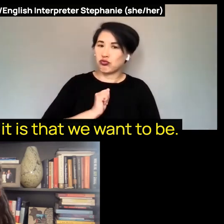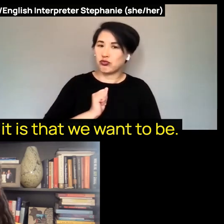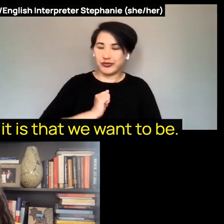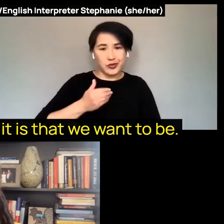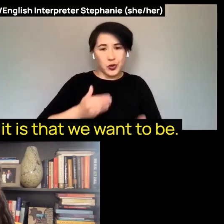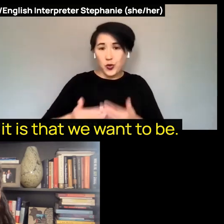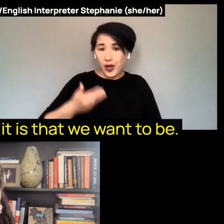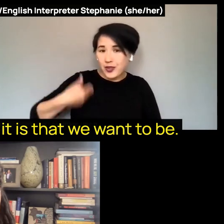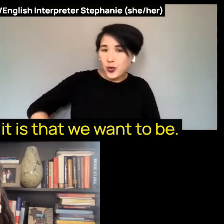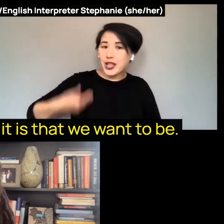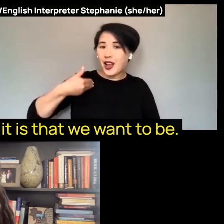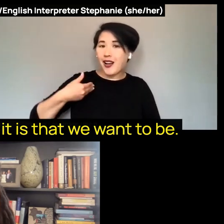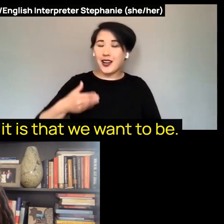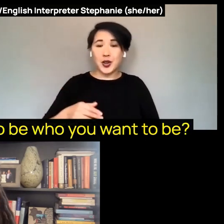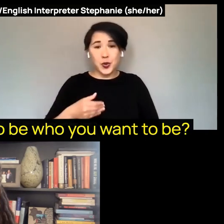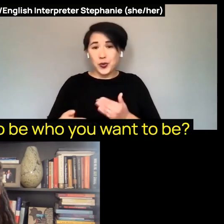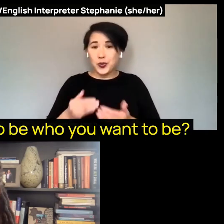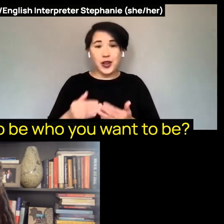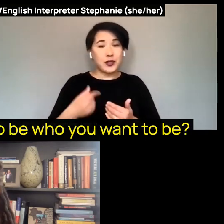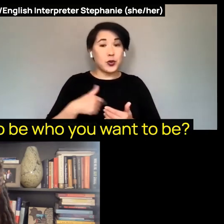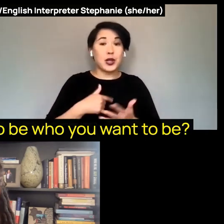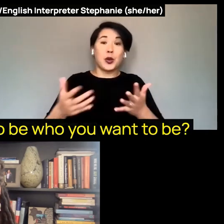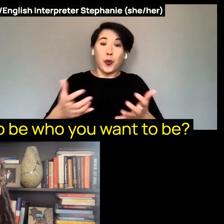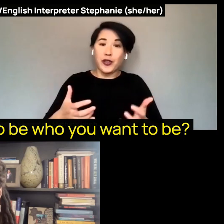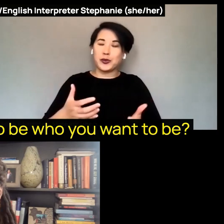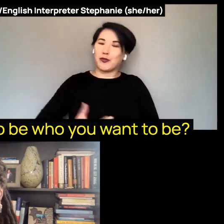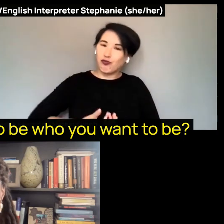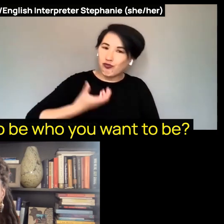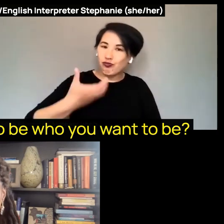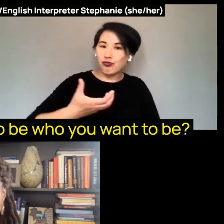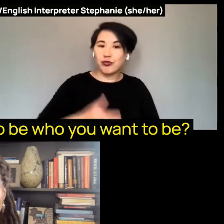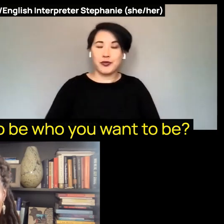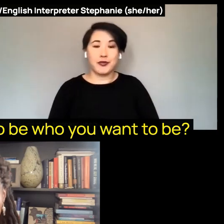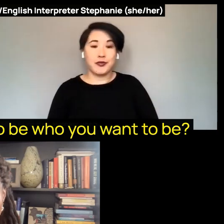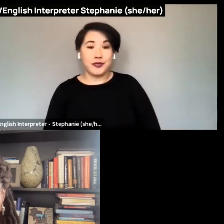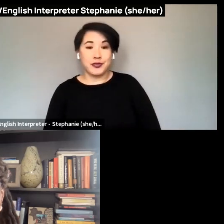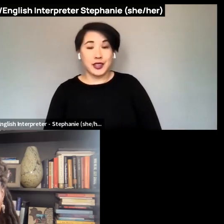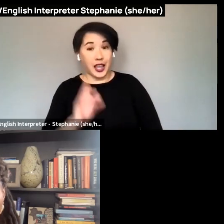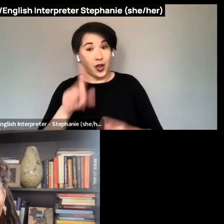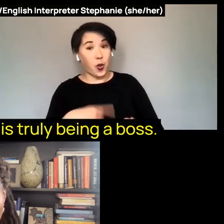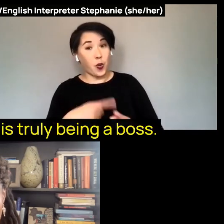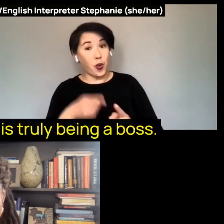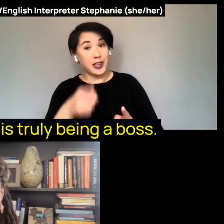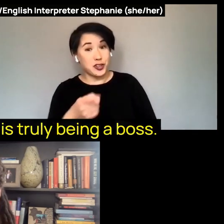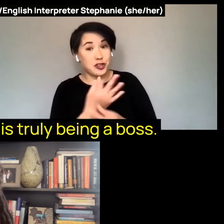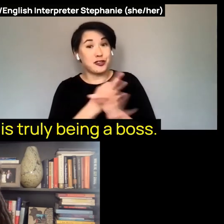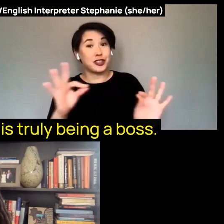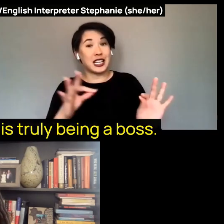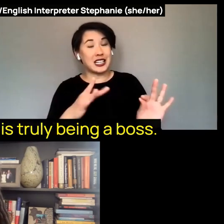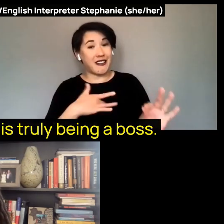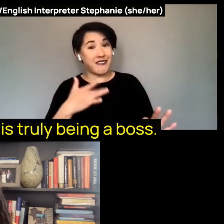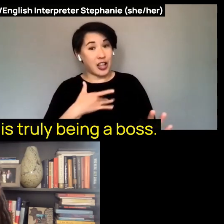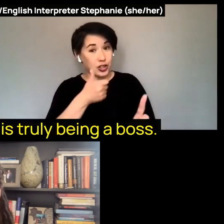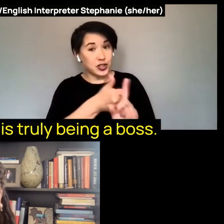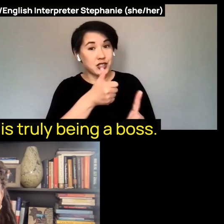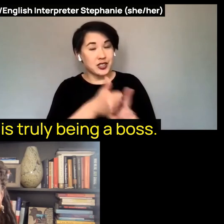is that we want to be. And when you are able to be who you want to be, now, my friend, that is